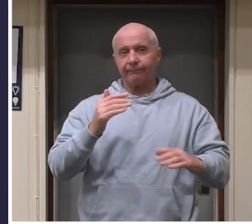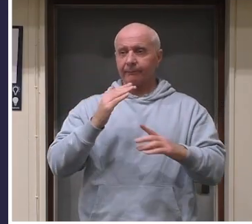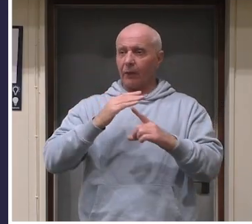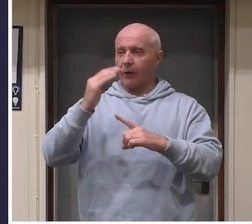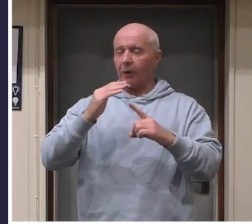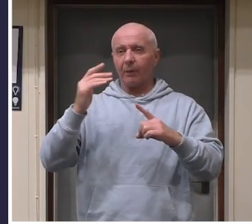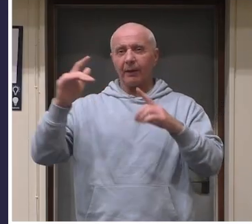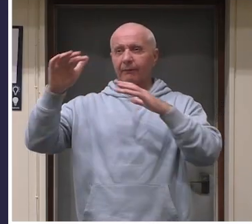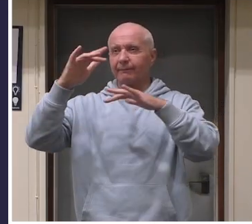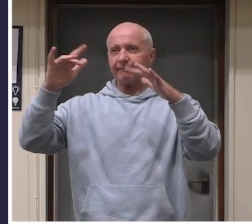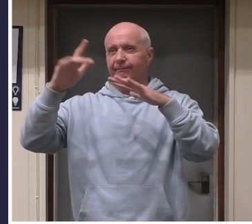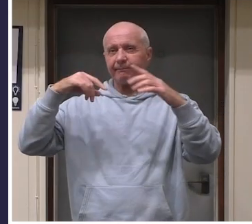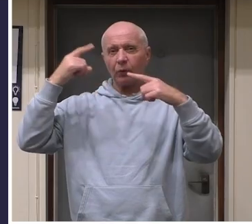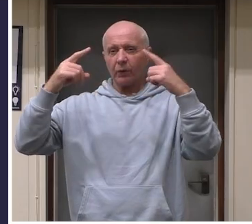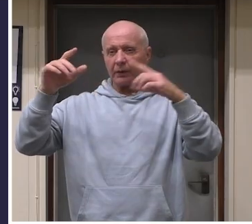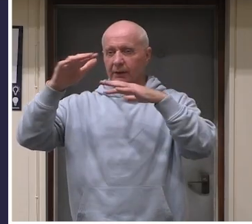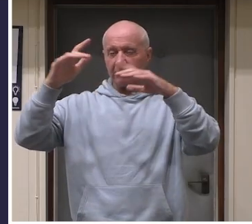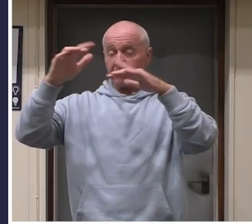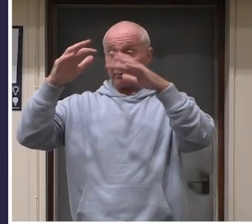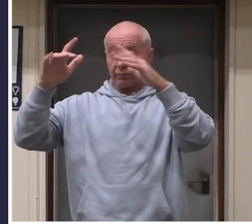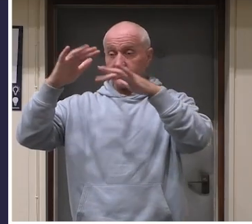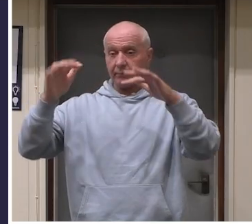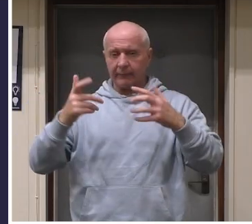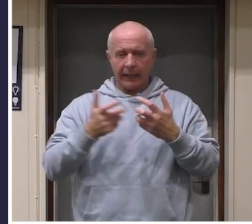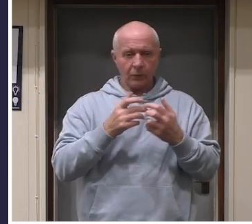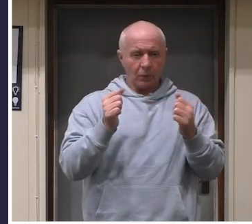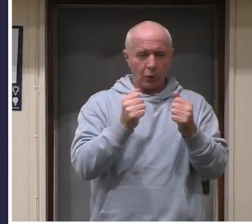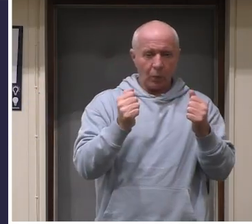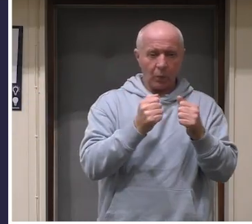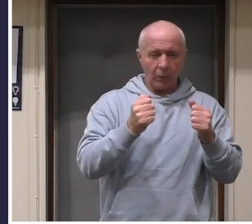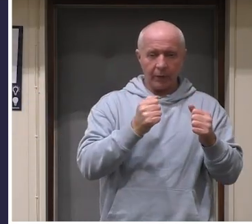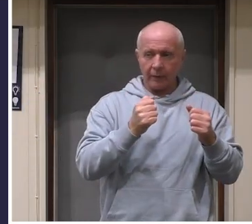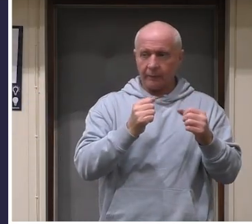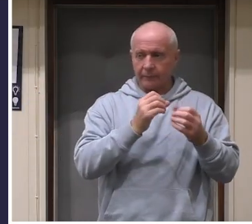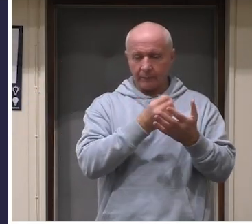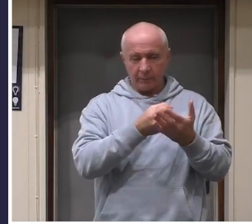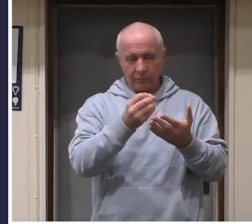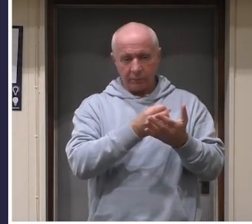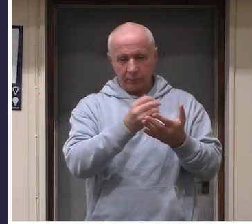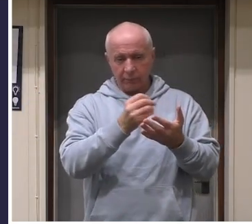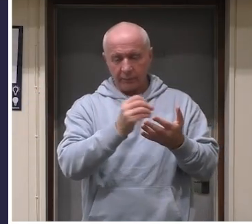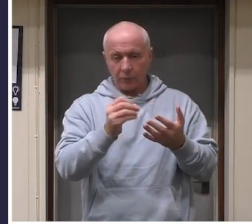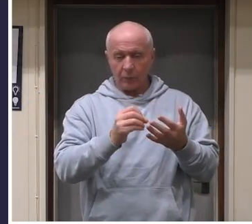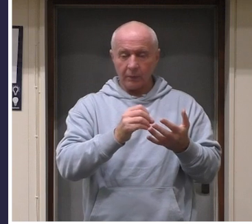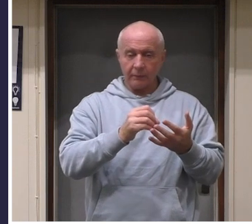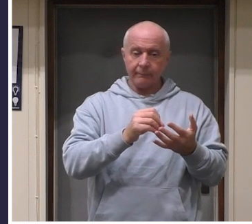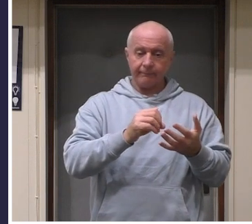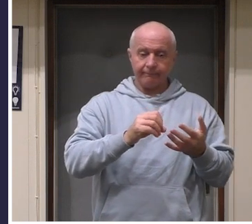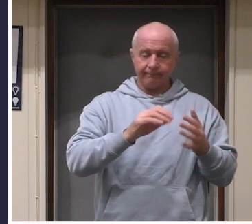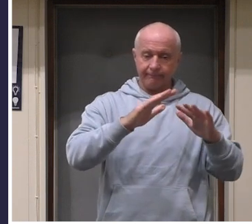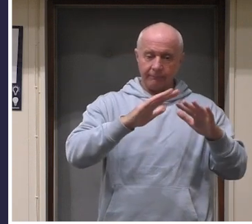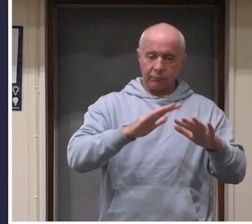noisy. So the question is, how to cool the motion of a nanoparticle to the quantum ground state? And this is the